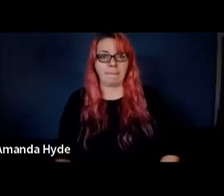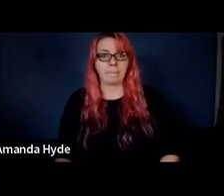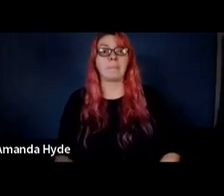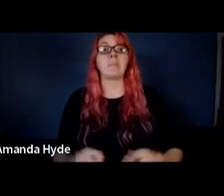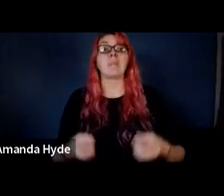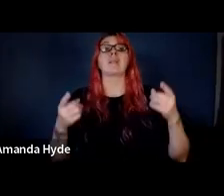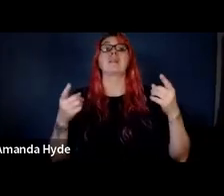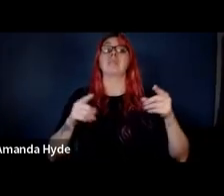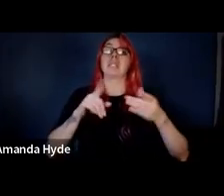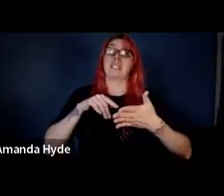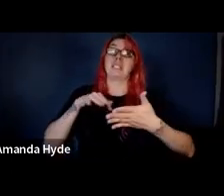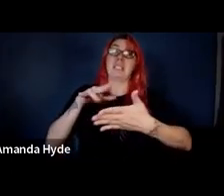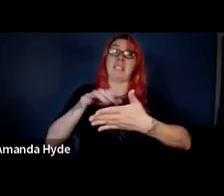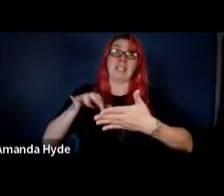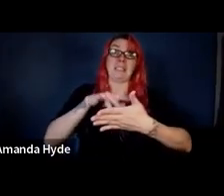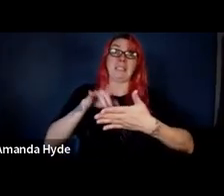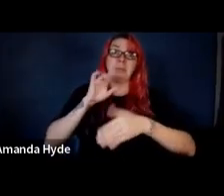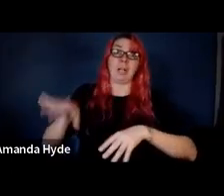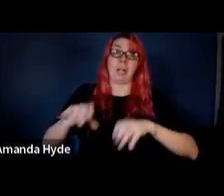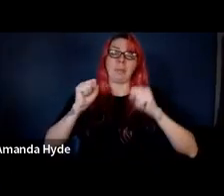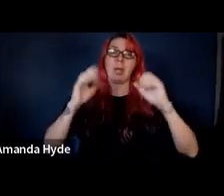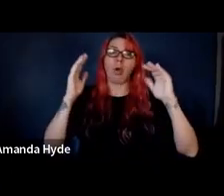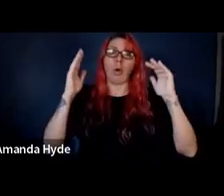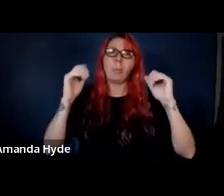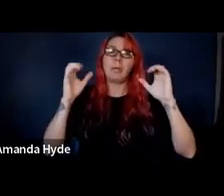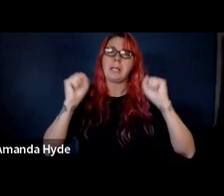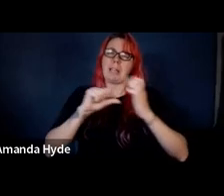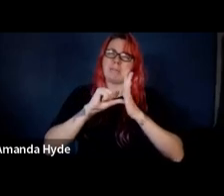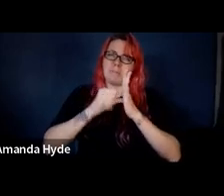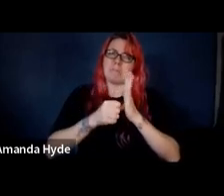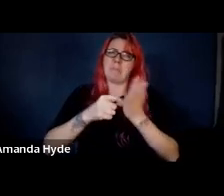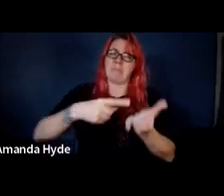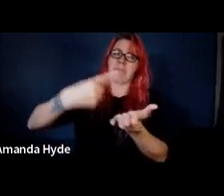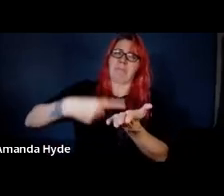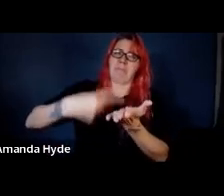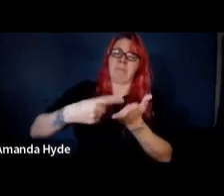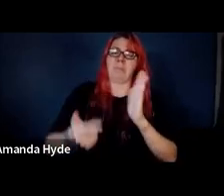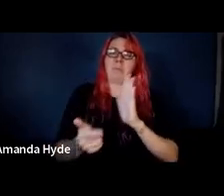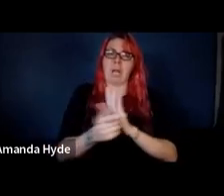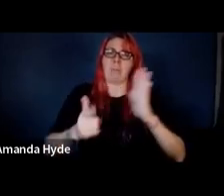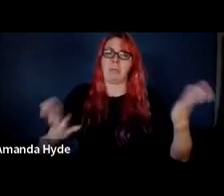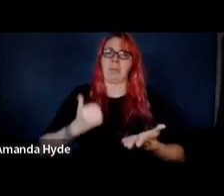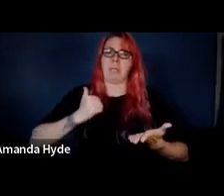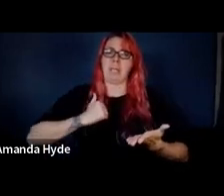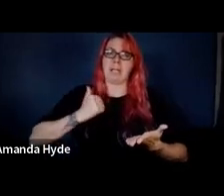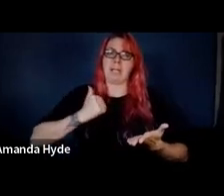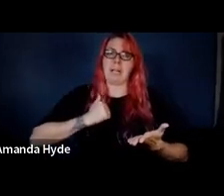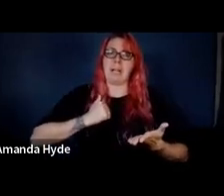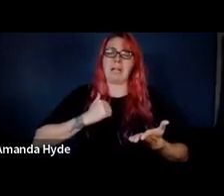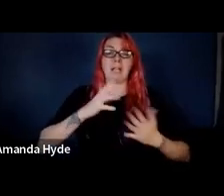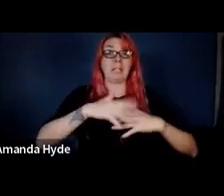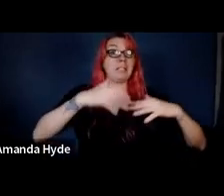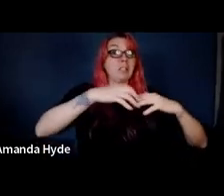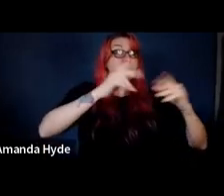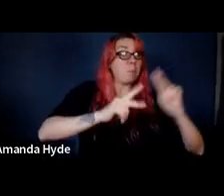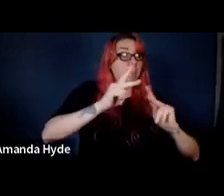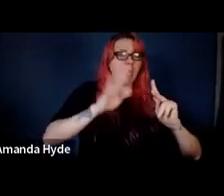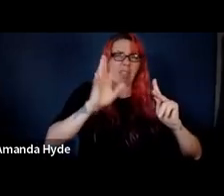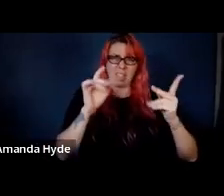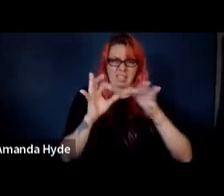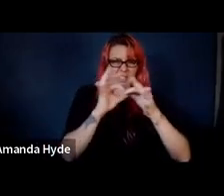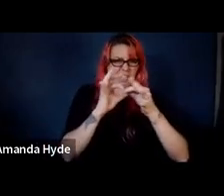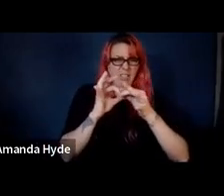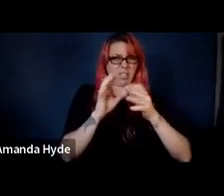crime in Canada and crime involving Indigenous people. But I think, for example, that a lot of the videos that we have created